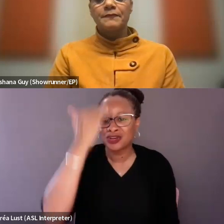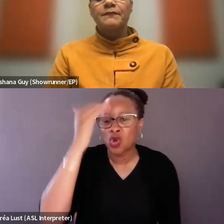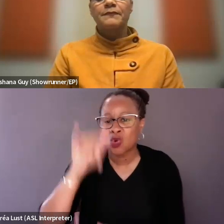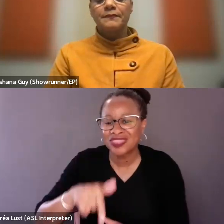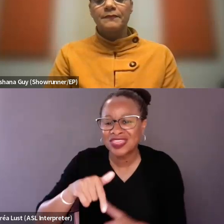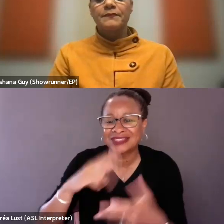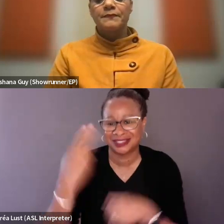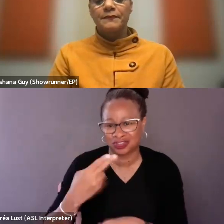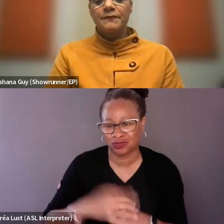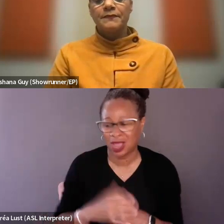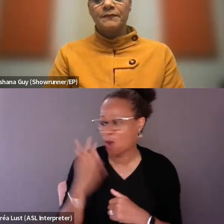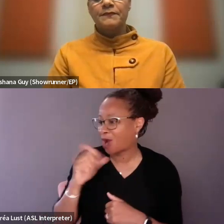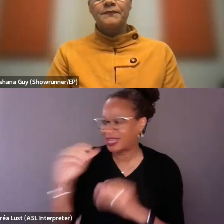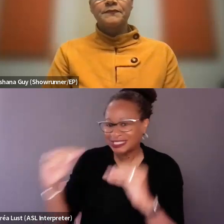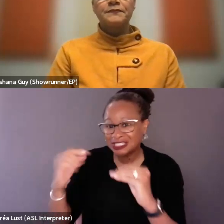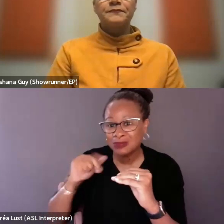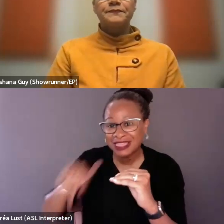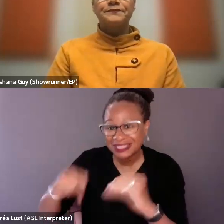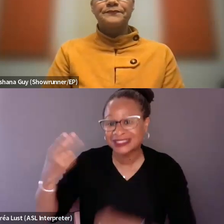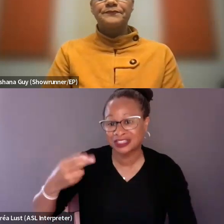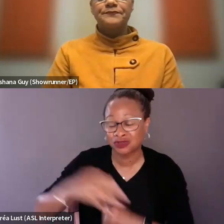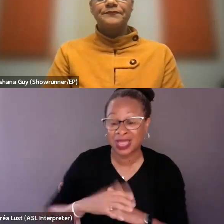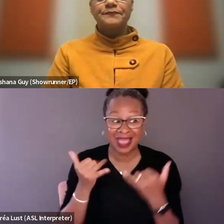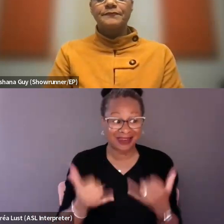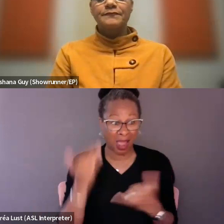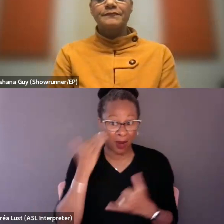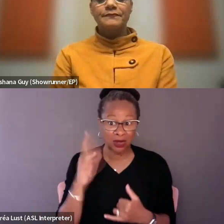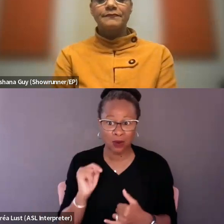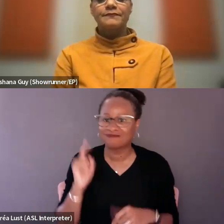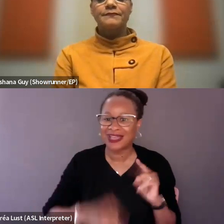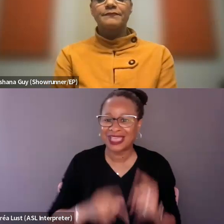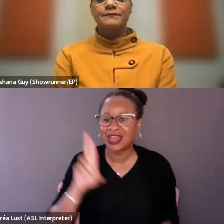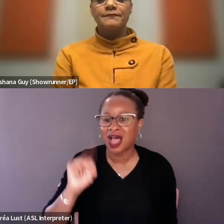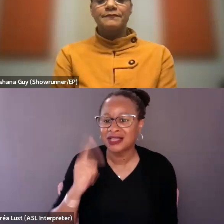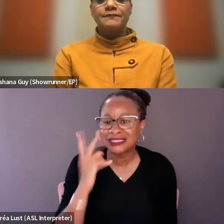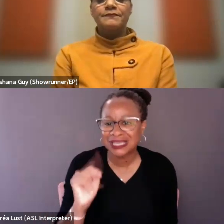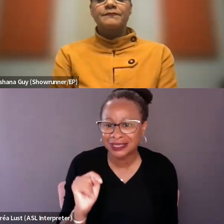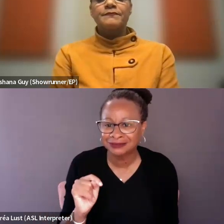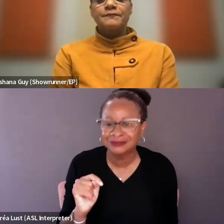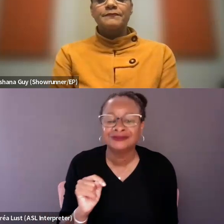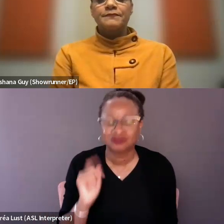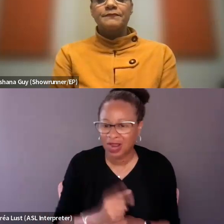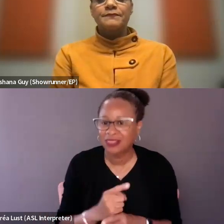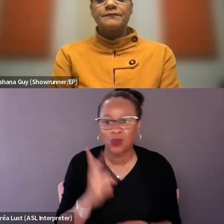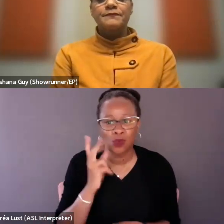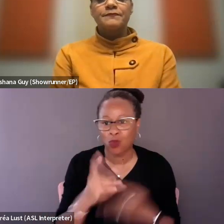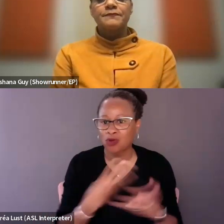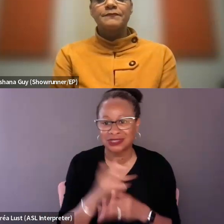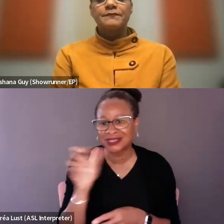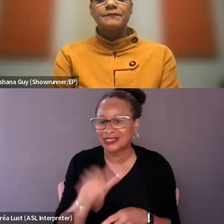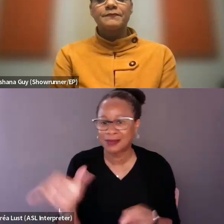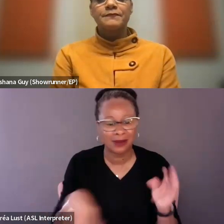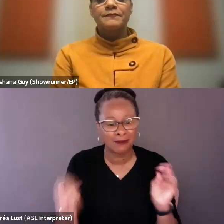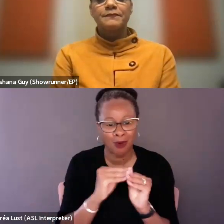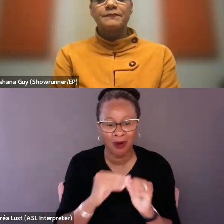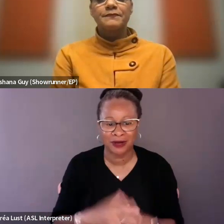history? Why was I not taught this history? And now that I know it, I can't see the world the same anymore.